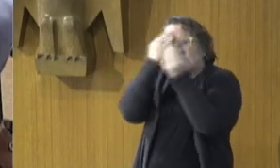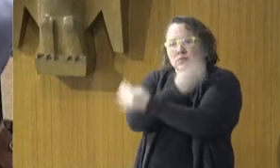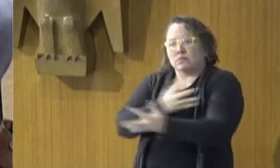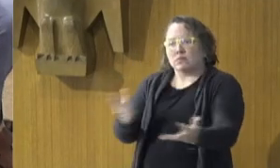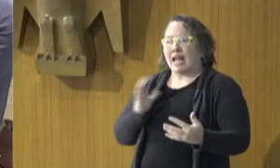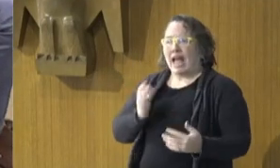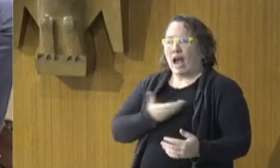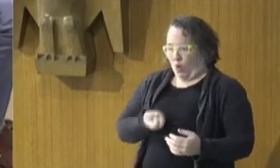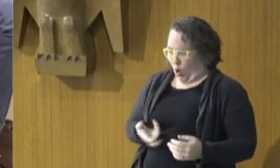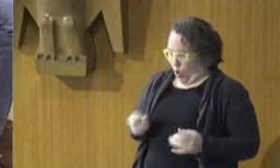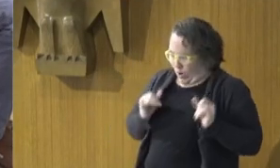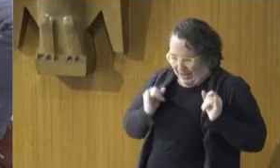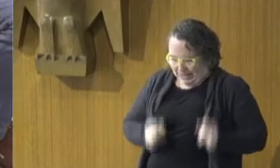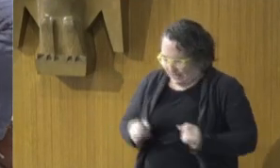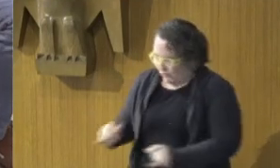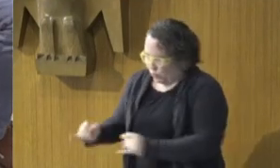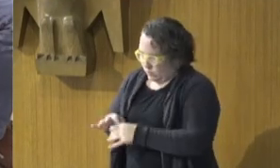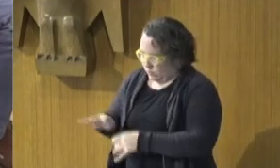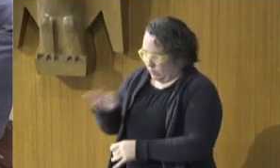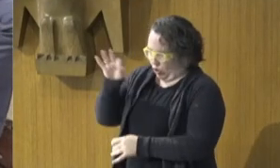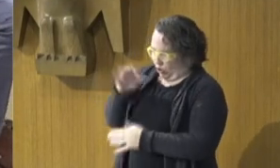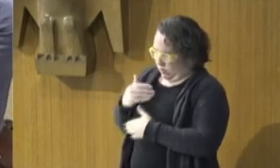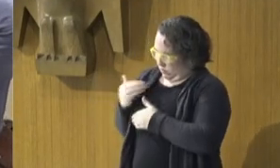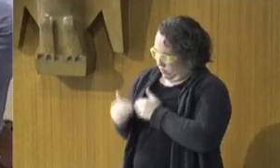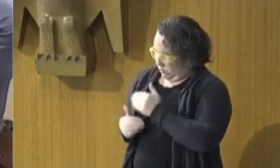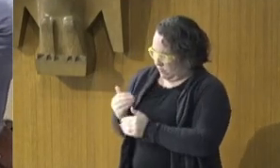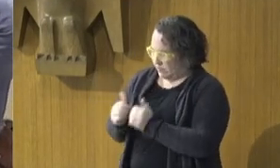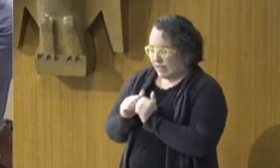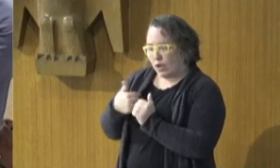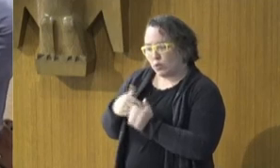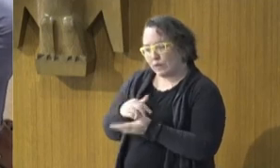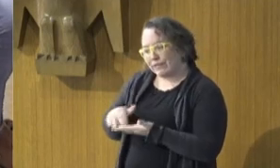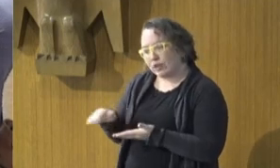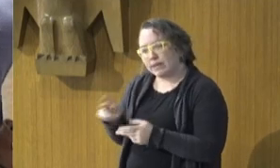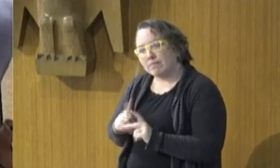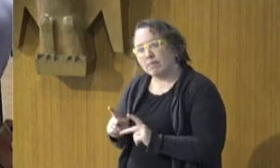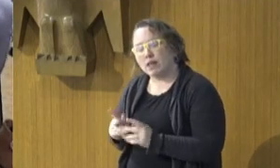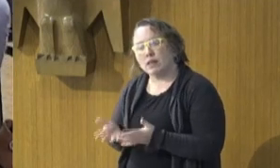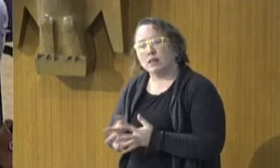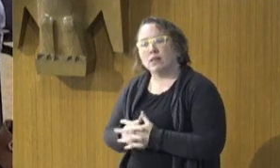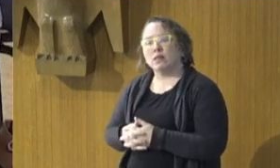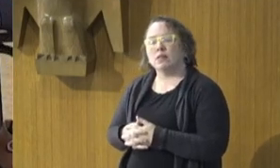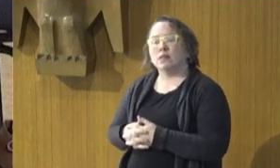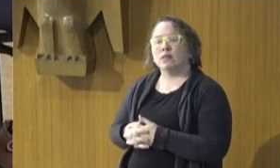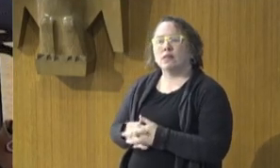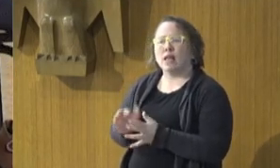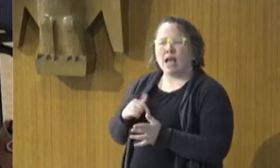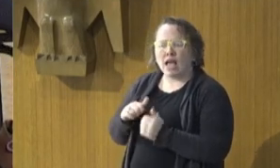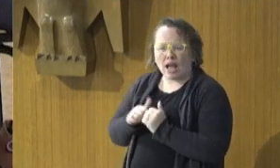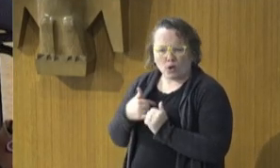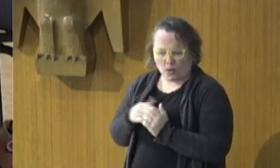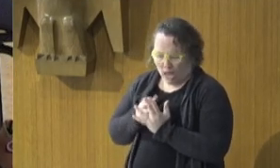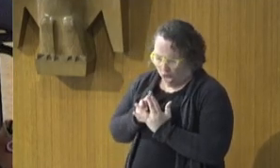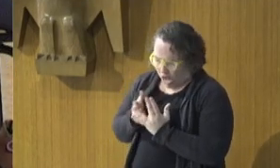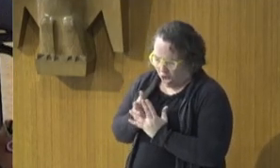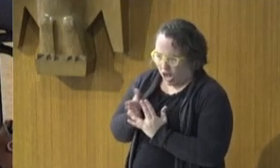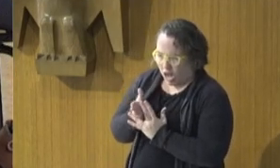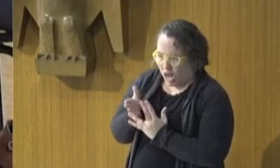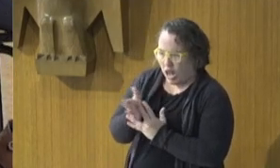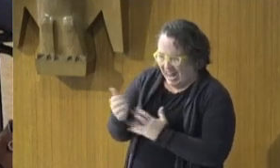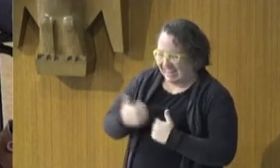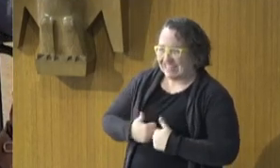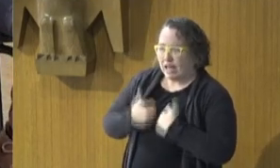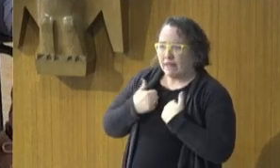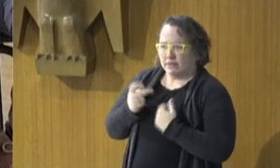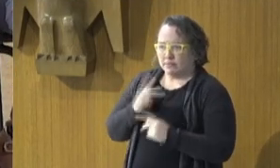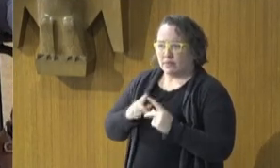about our own individual spiritual journeys of how can we forgive people? How can we get through our lives as